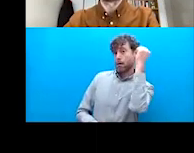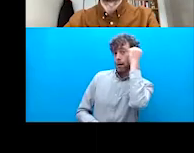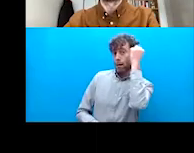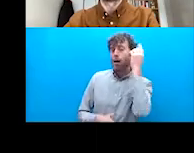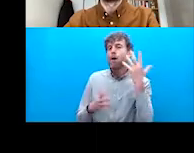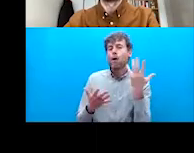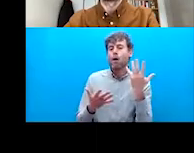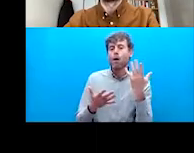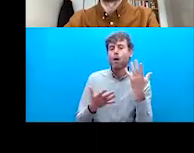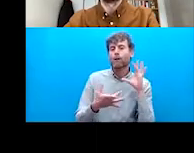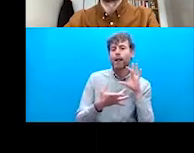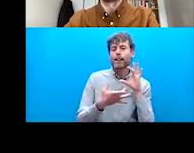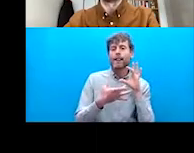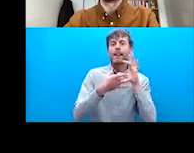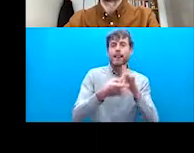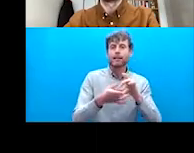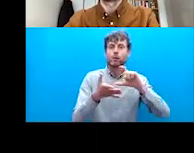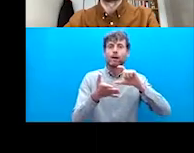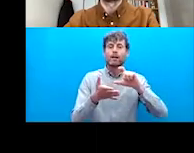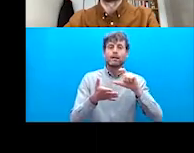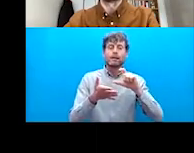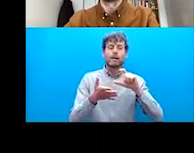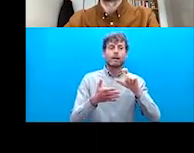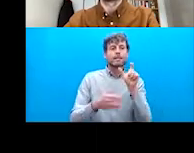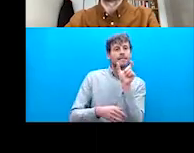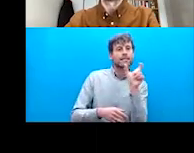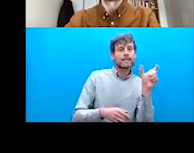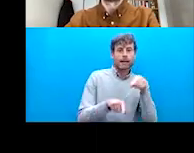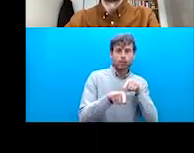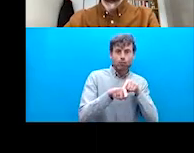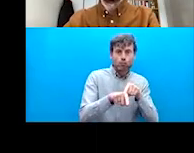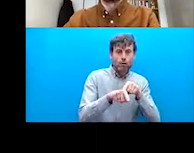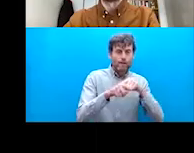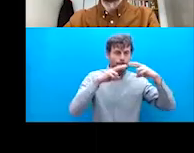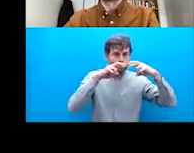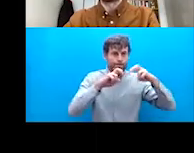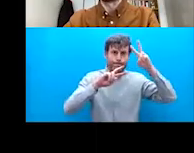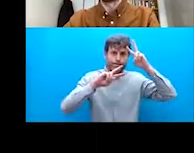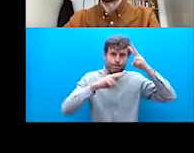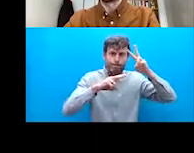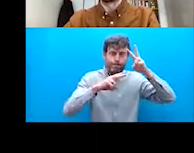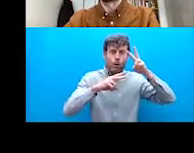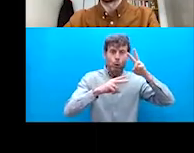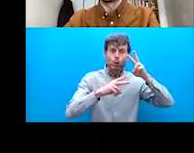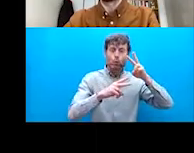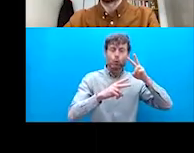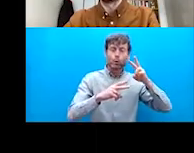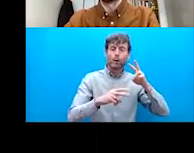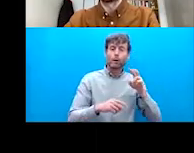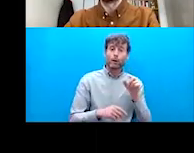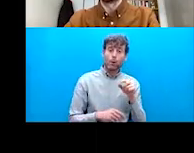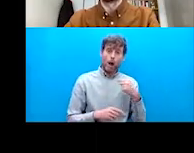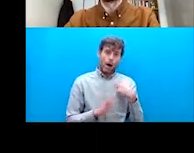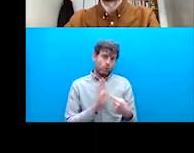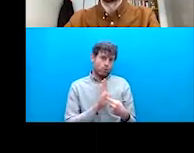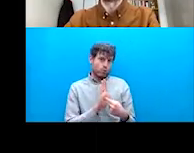of syntax-driven meaning composition, of compositional processing. And I will describe ERP results that indeed